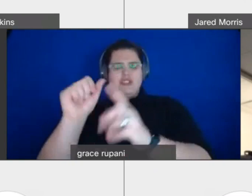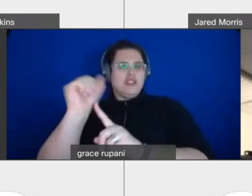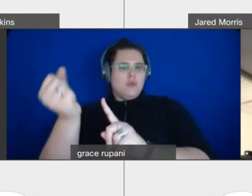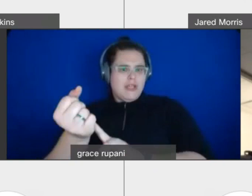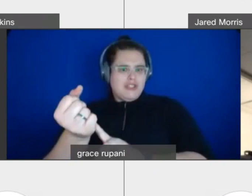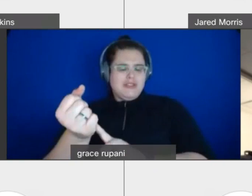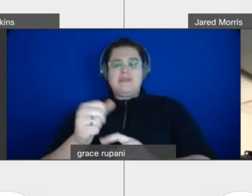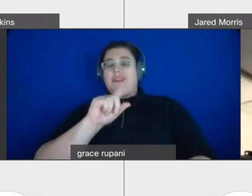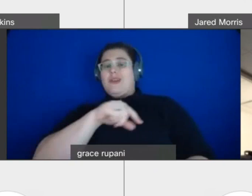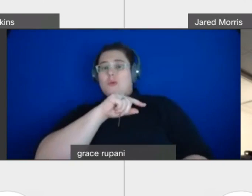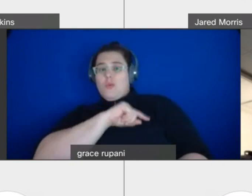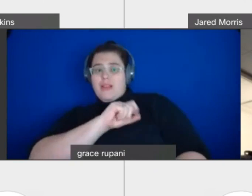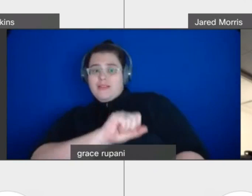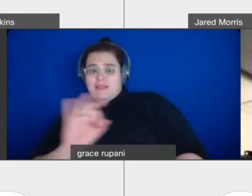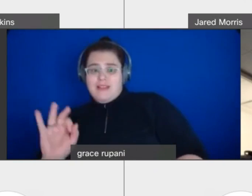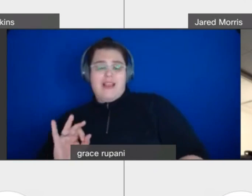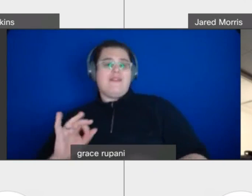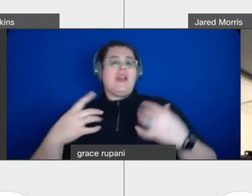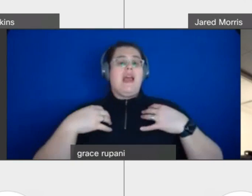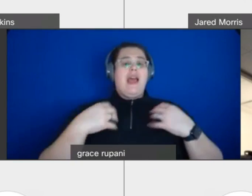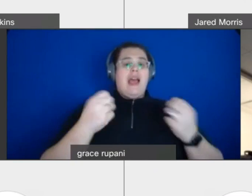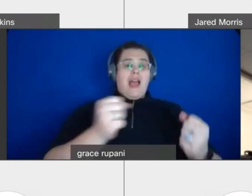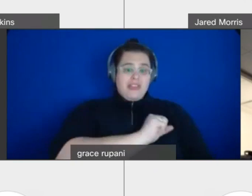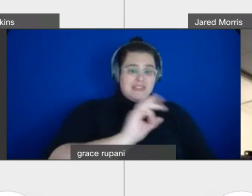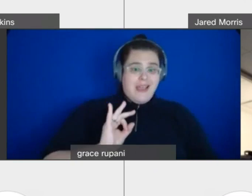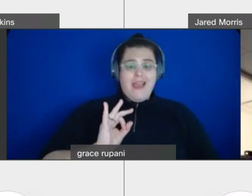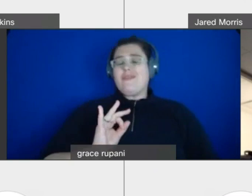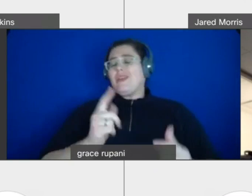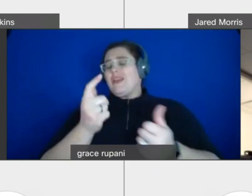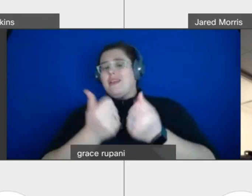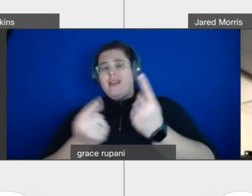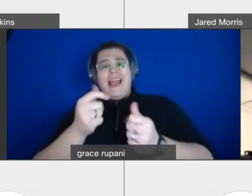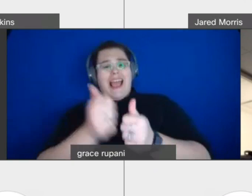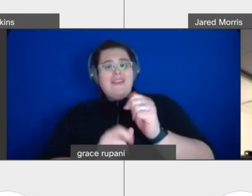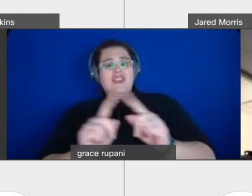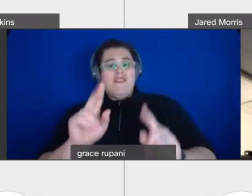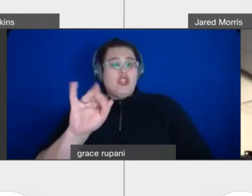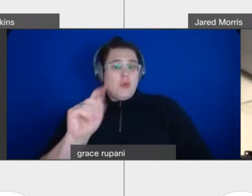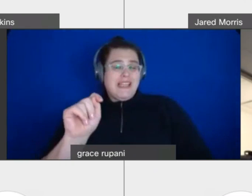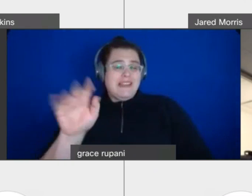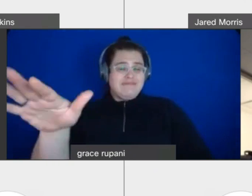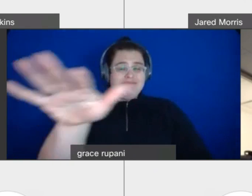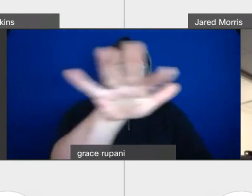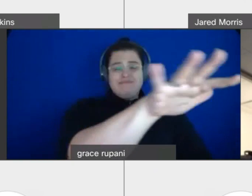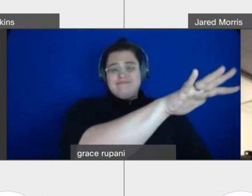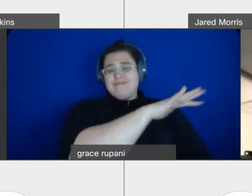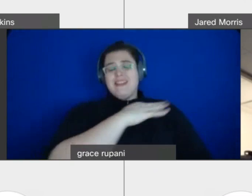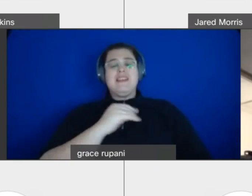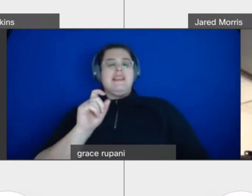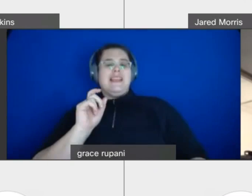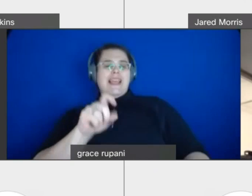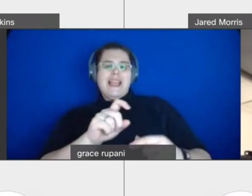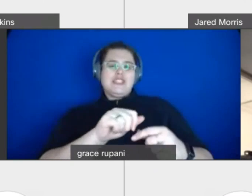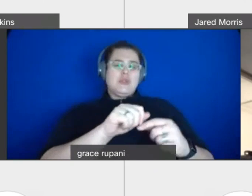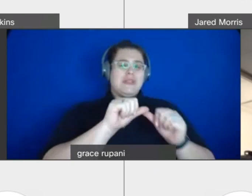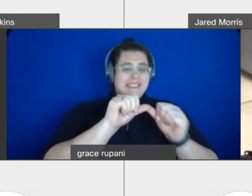have had to monitor and continue ensuring that services are in place. Our